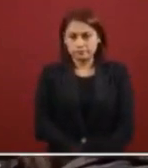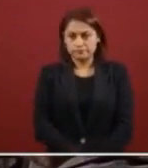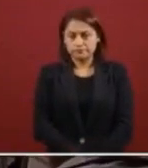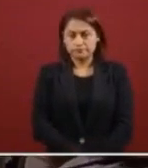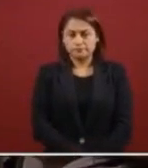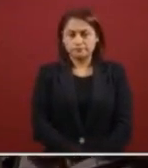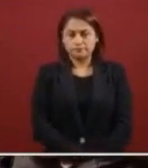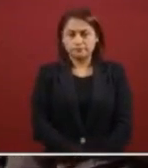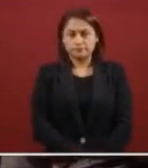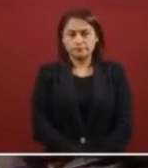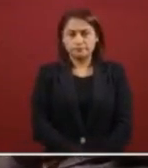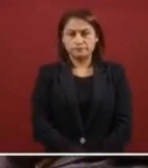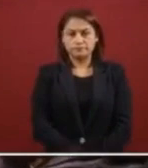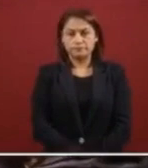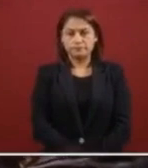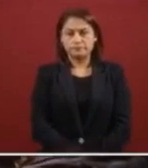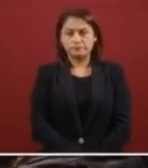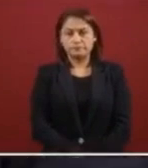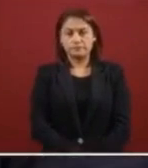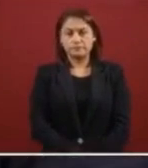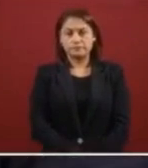Hay que